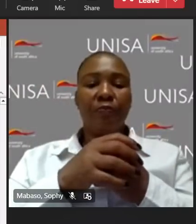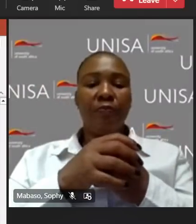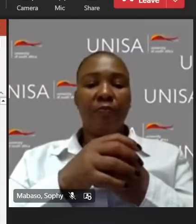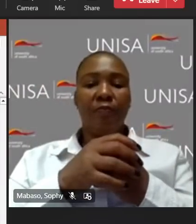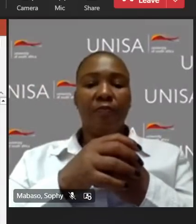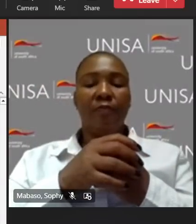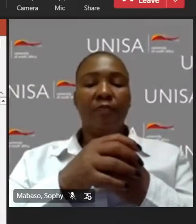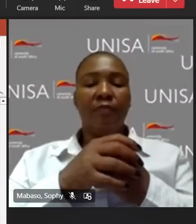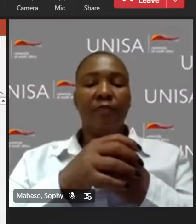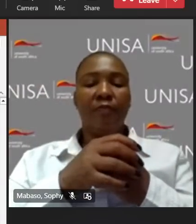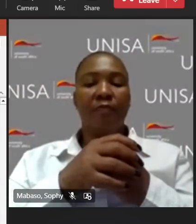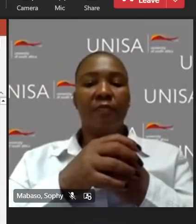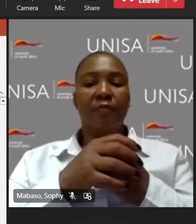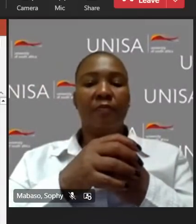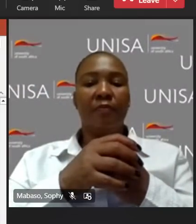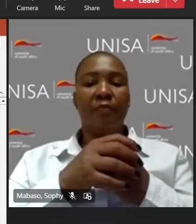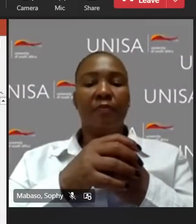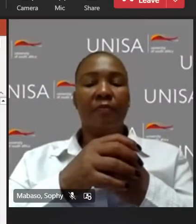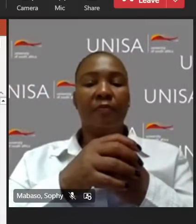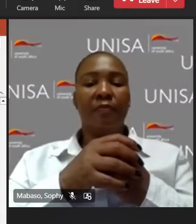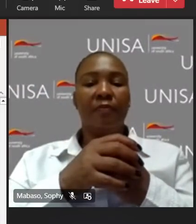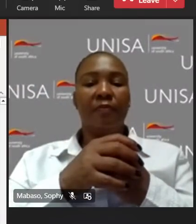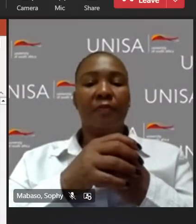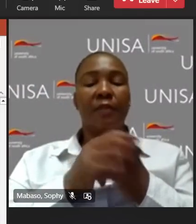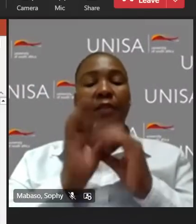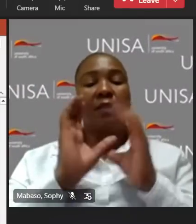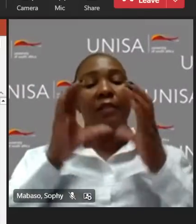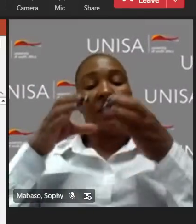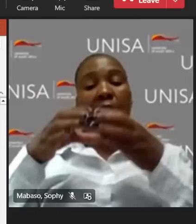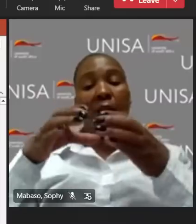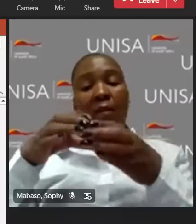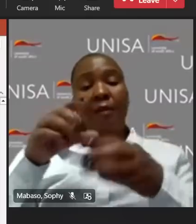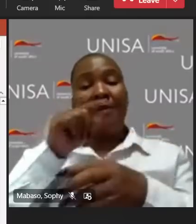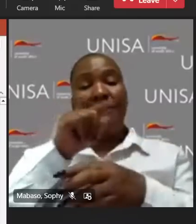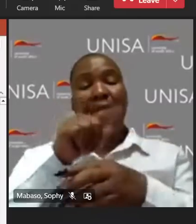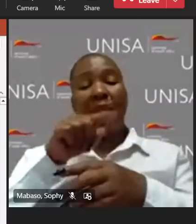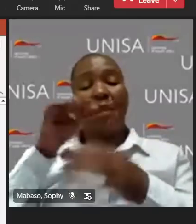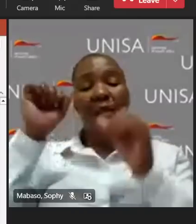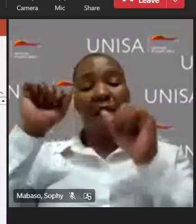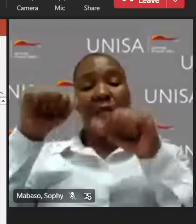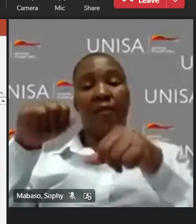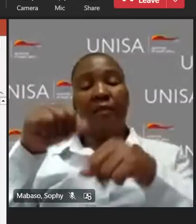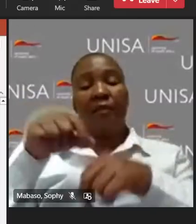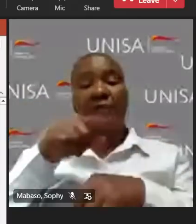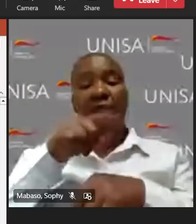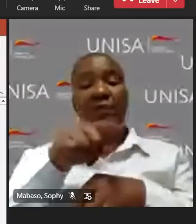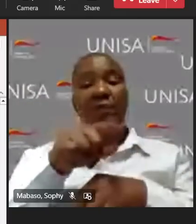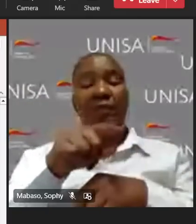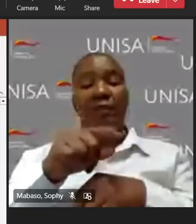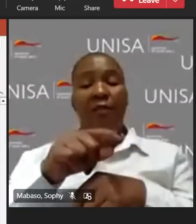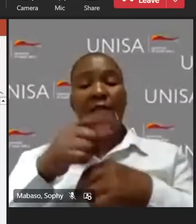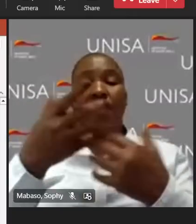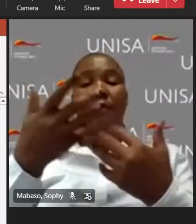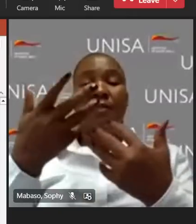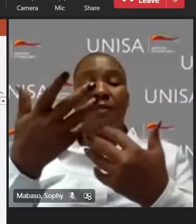Then if in that case, if the company authorized the Unisa that